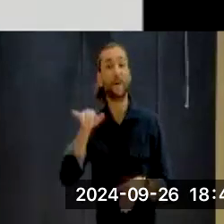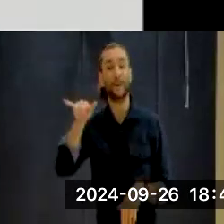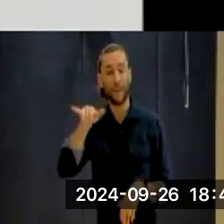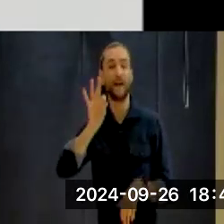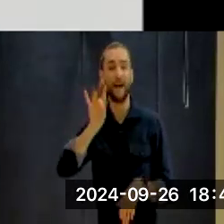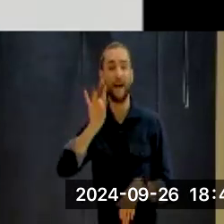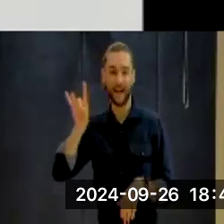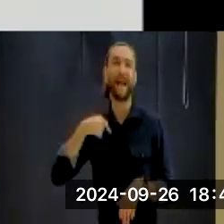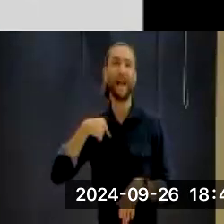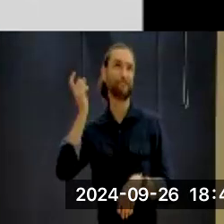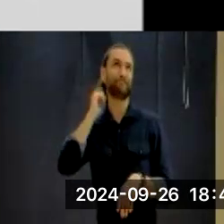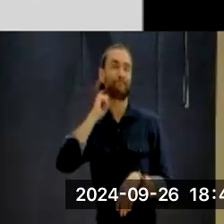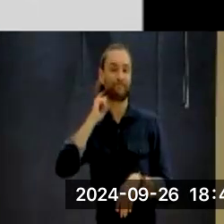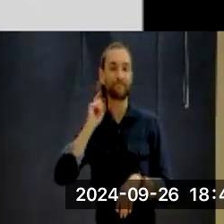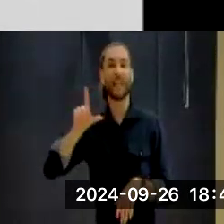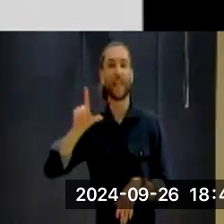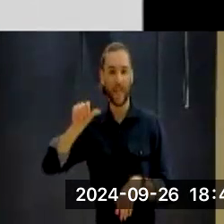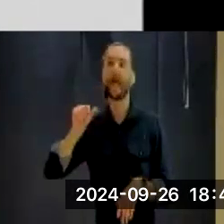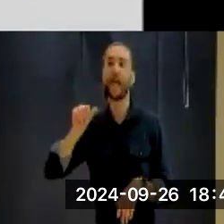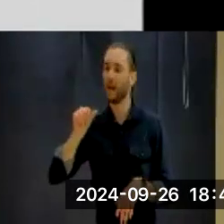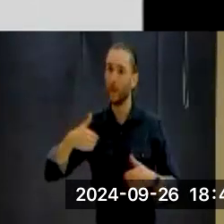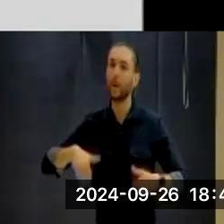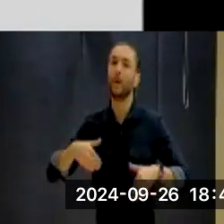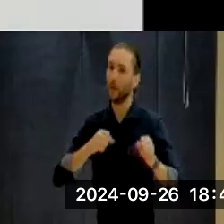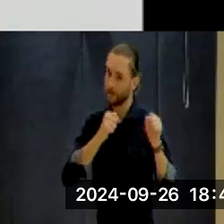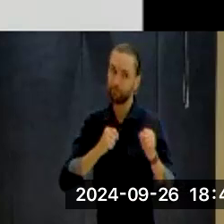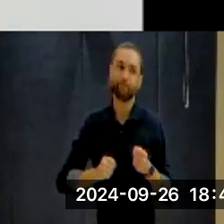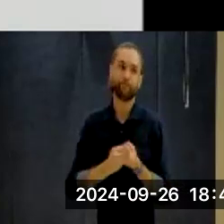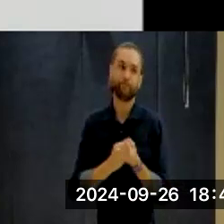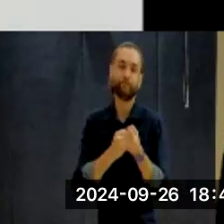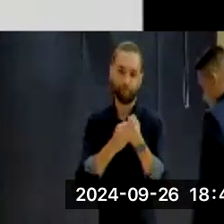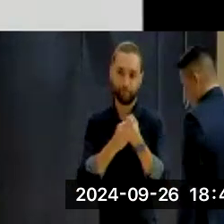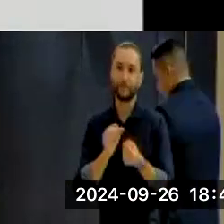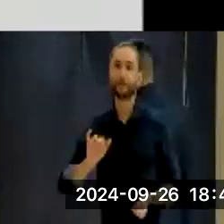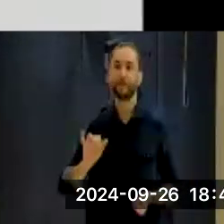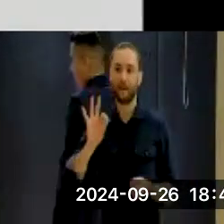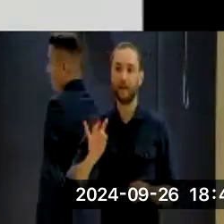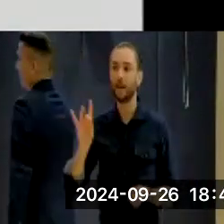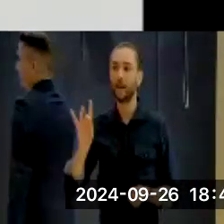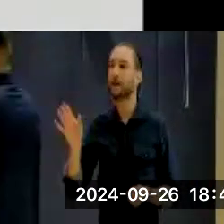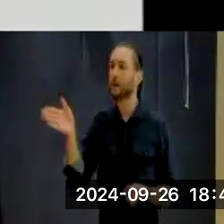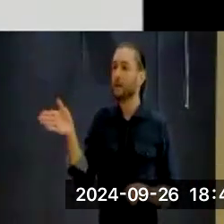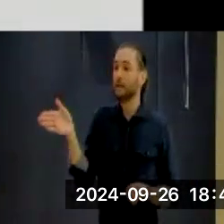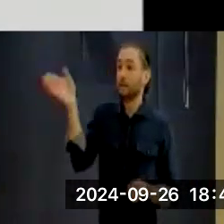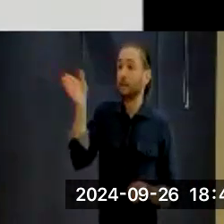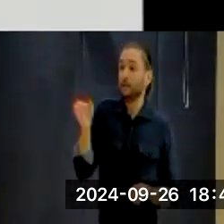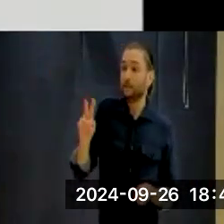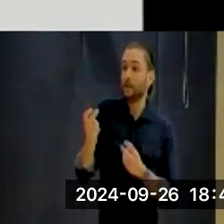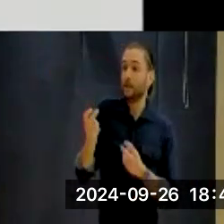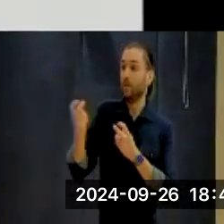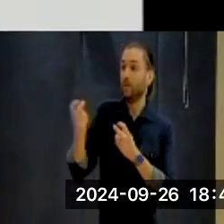that because I know in Los Angeles, we're really pushing that. Okay, I think in the second row back there.